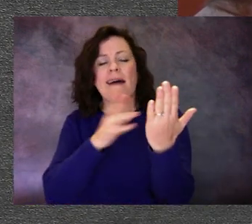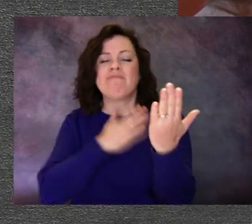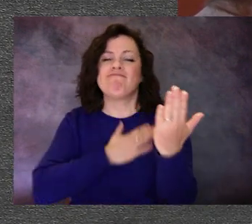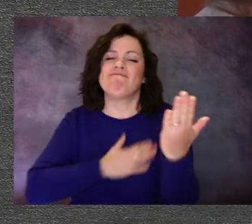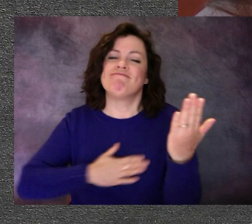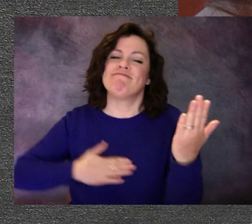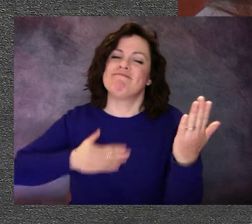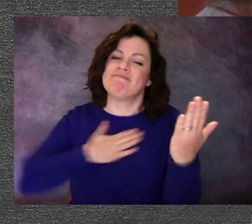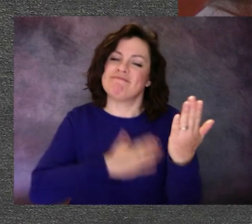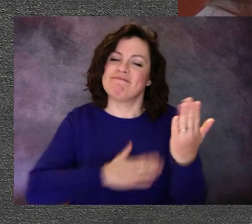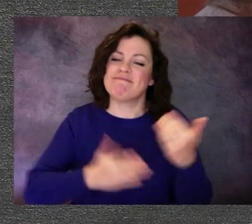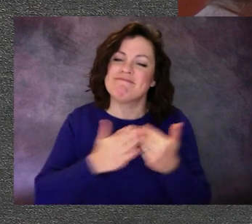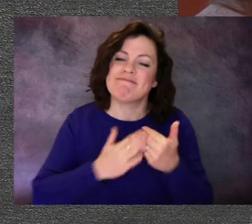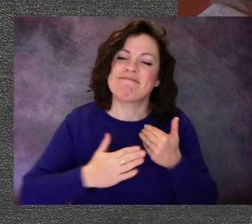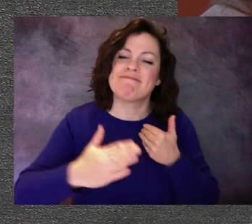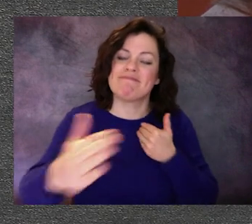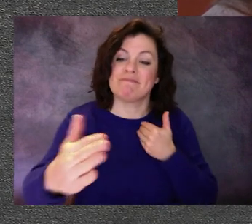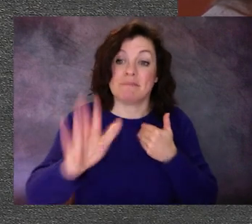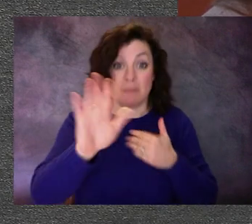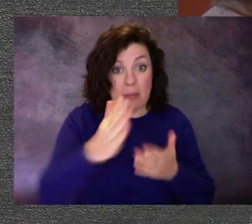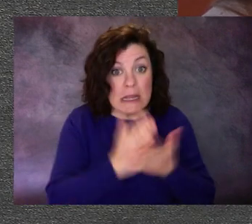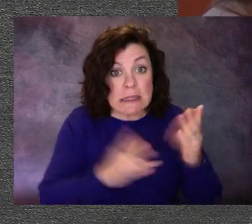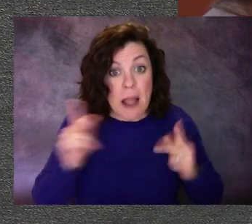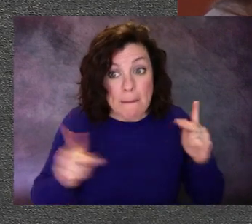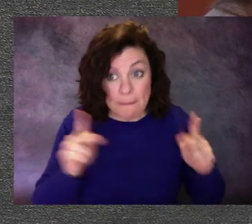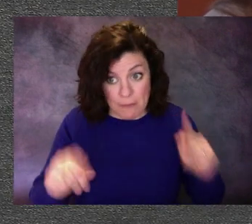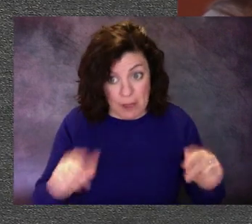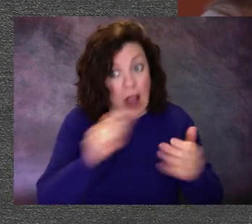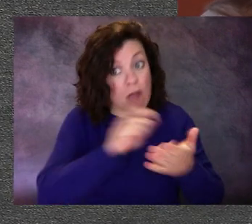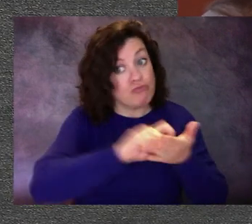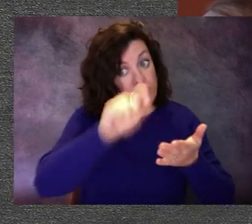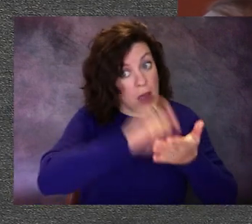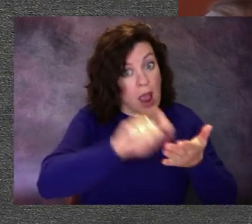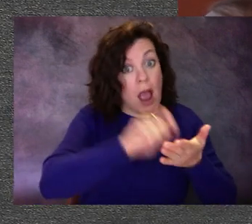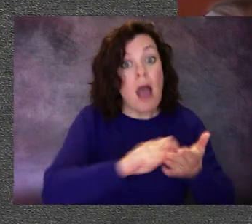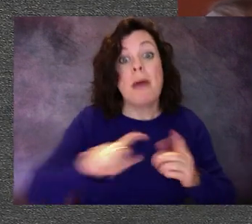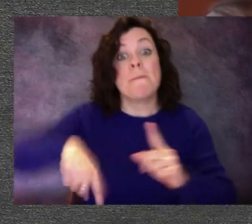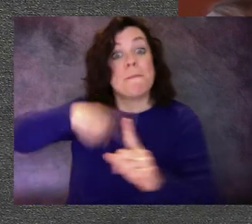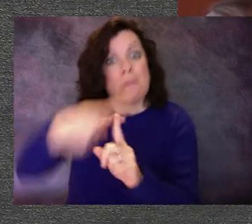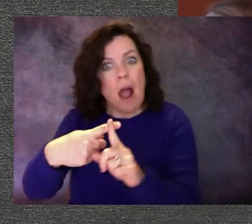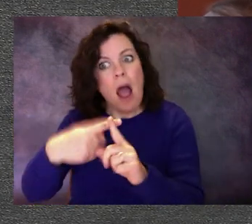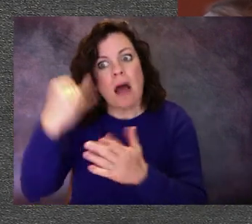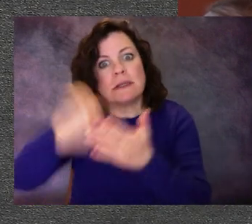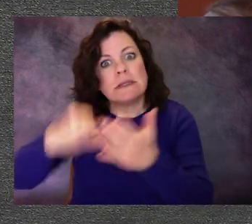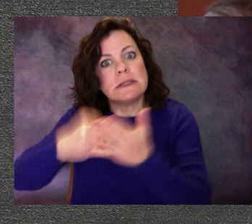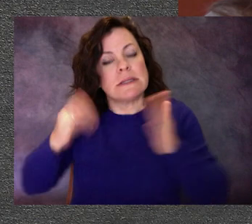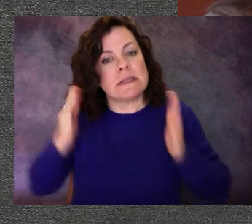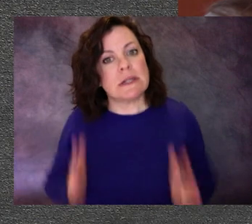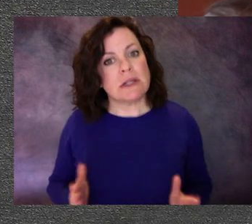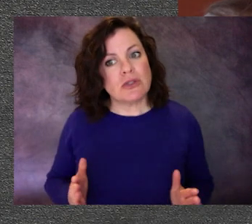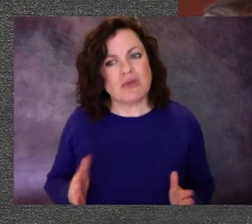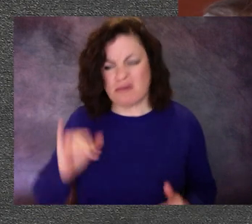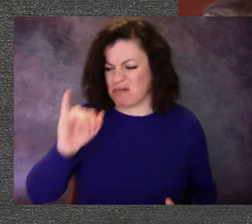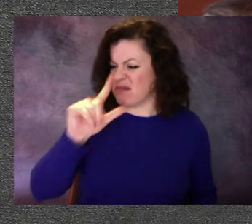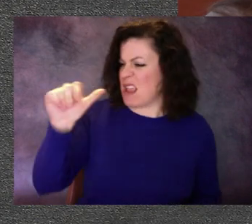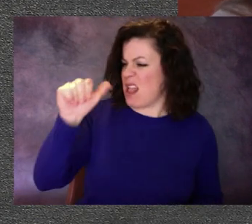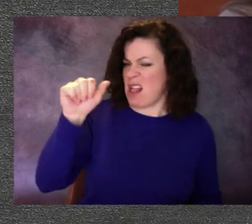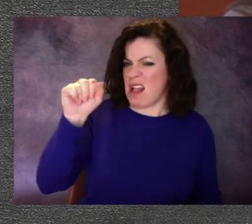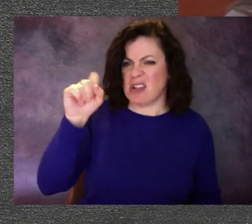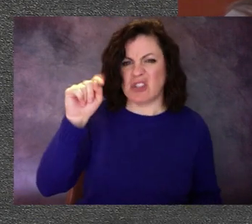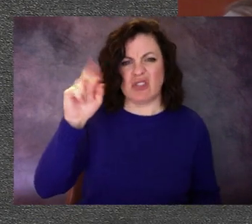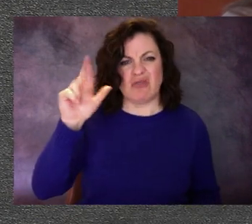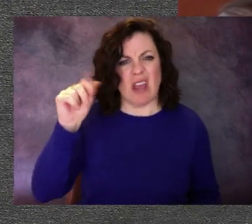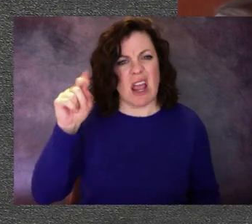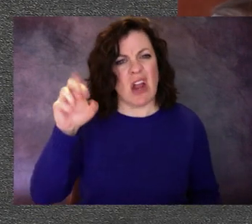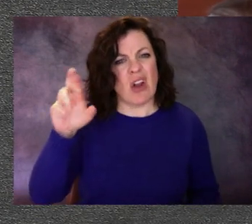come. Some people are talented enough to be the author and illustrator. An illustrator is somebody that does the